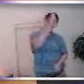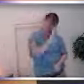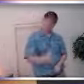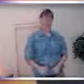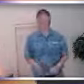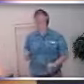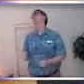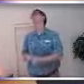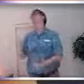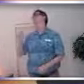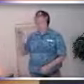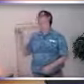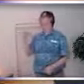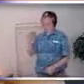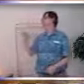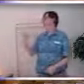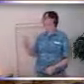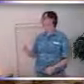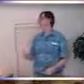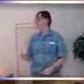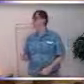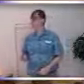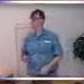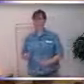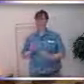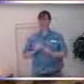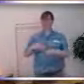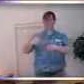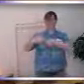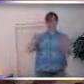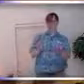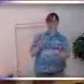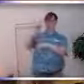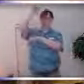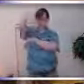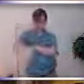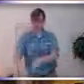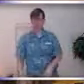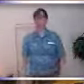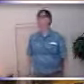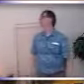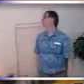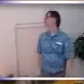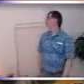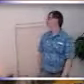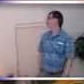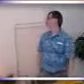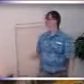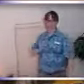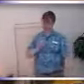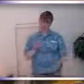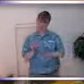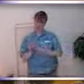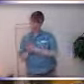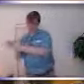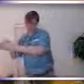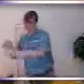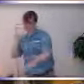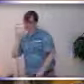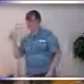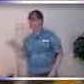In Sedona, we call it portal jumping. I'm not going to go there with you into the